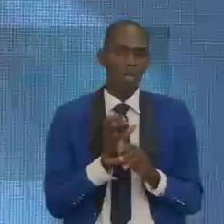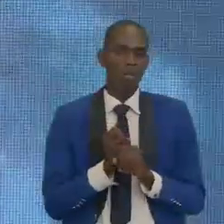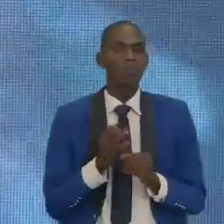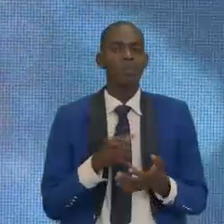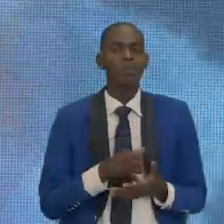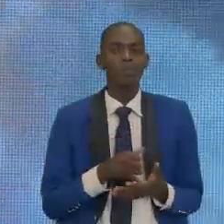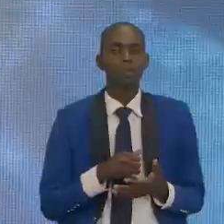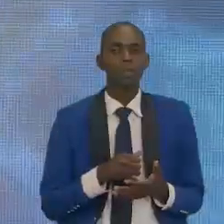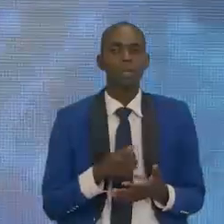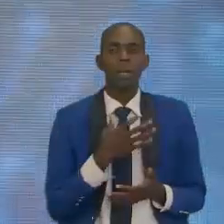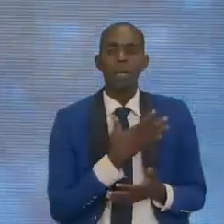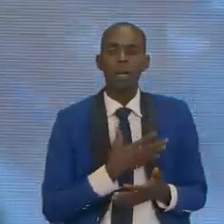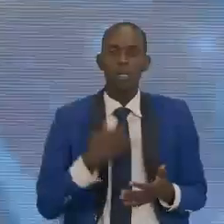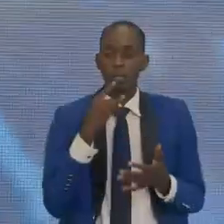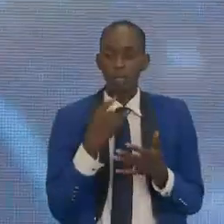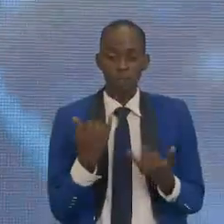And he said,